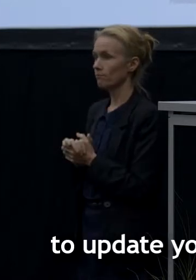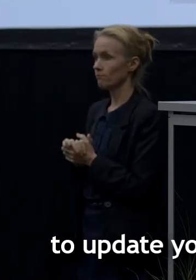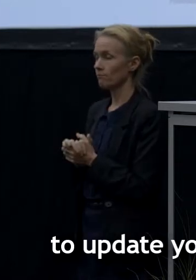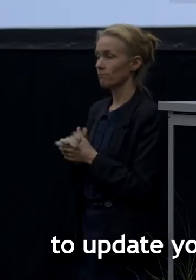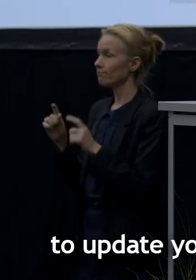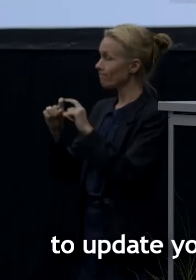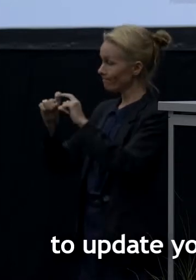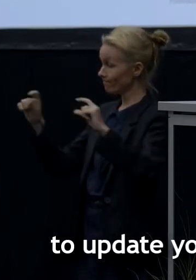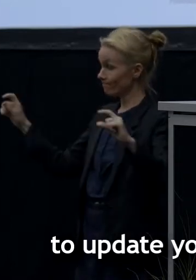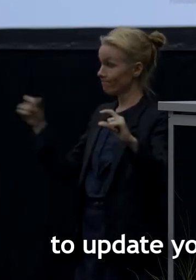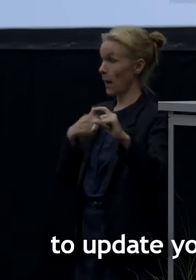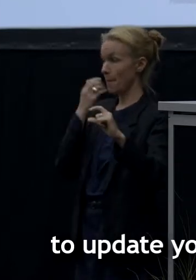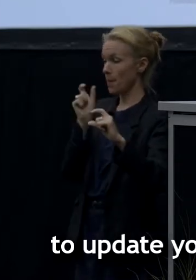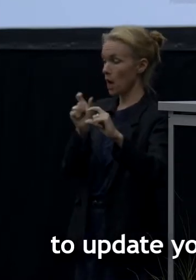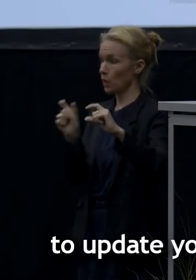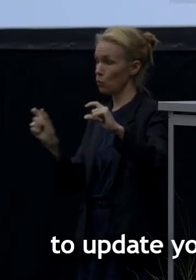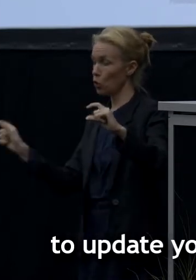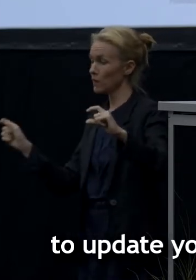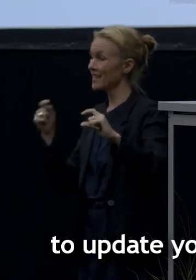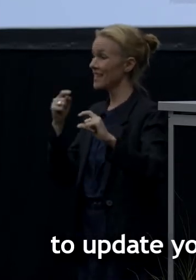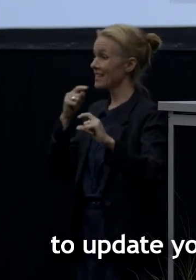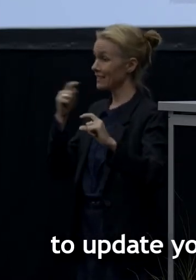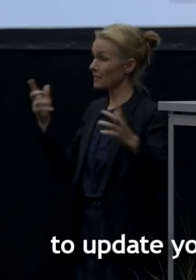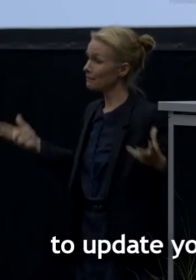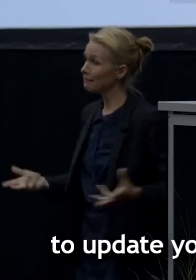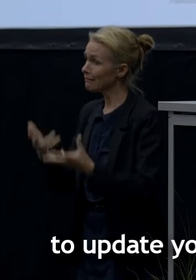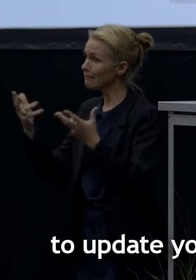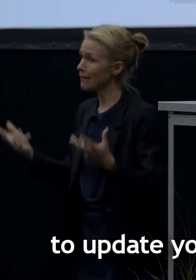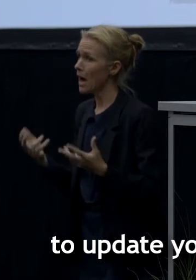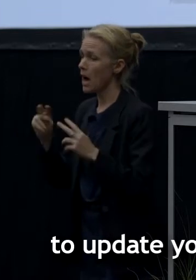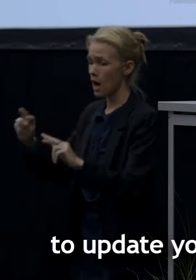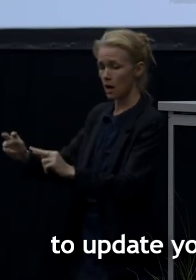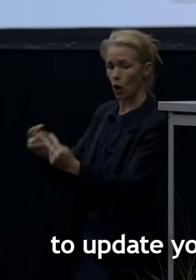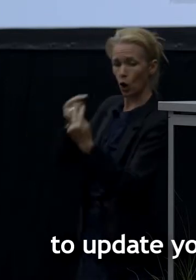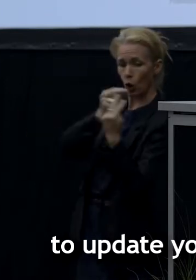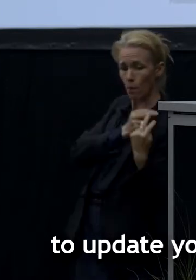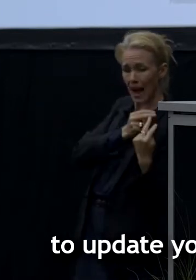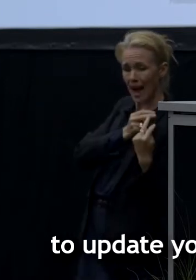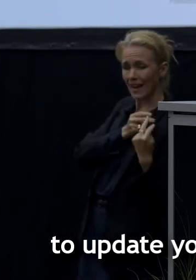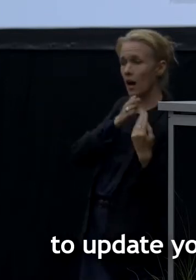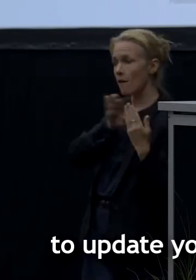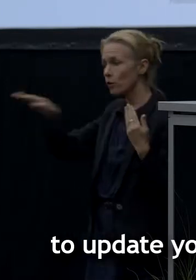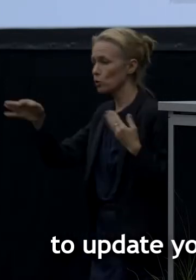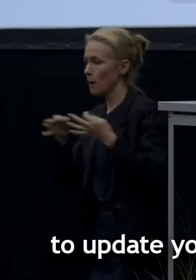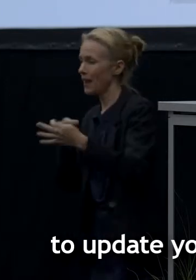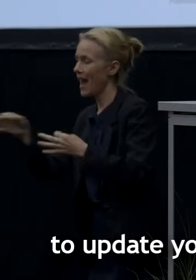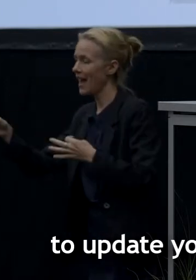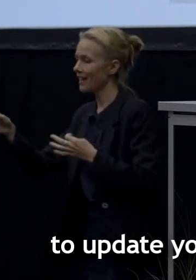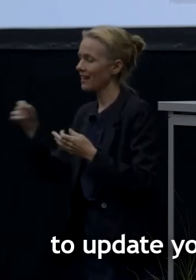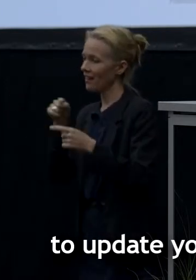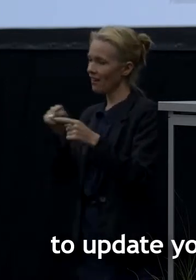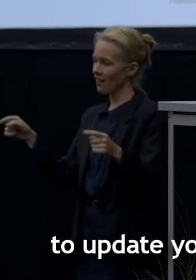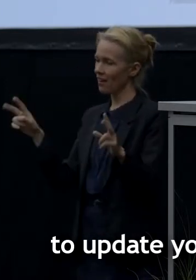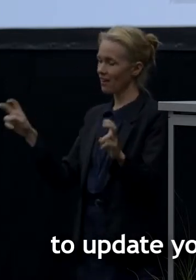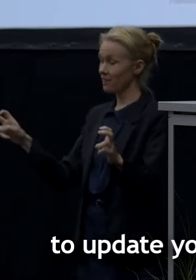whakamori ka titoro whakamō," urging us to consider the past when planning for the future. When I read that, it truly resonated